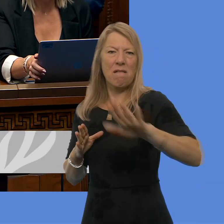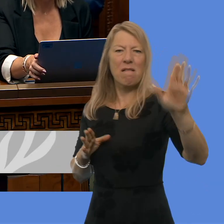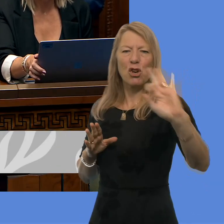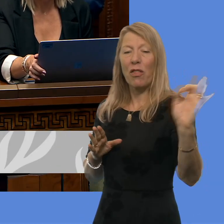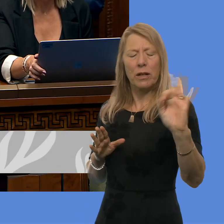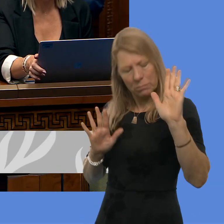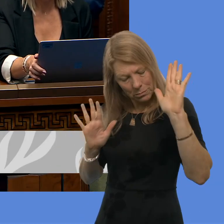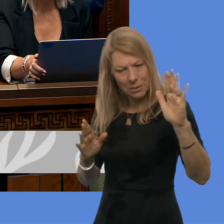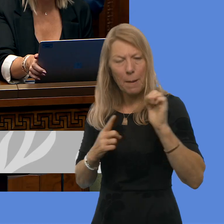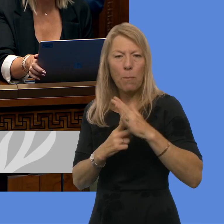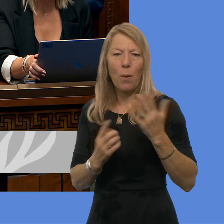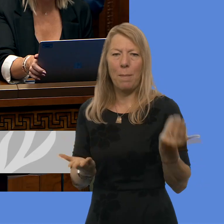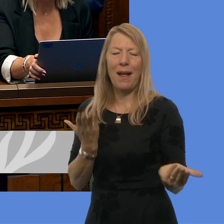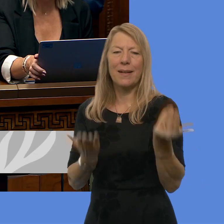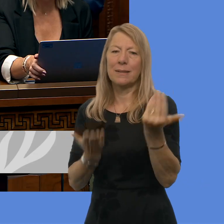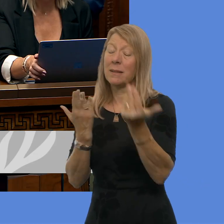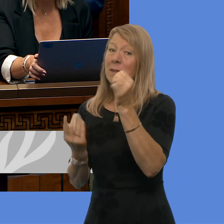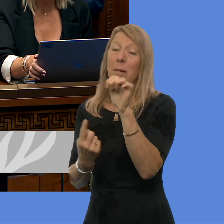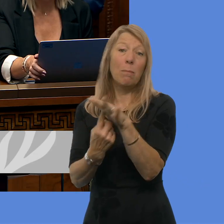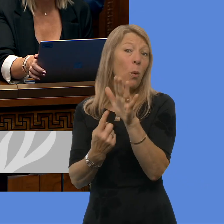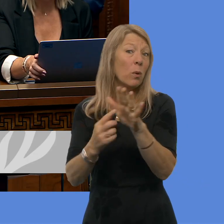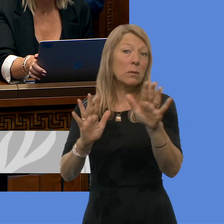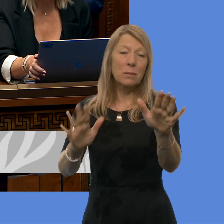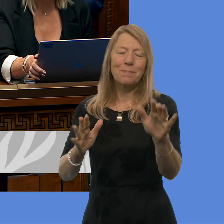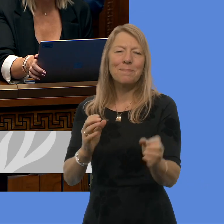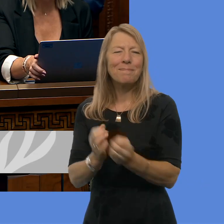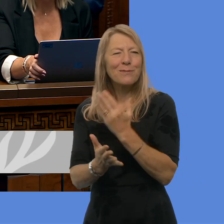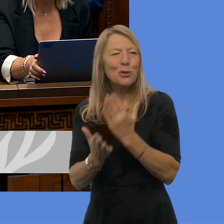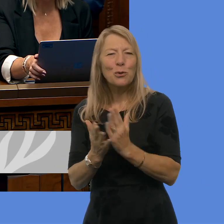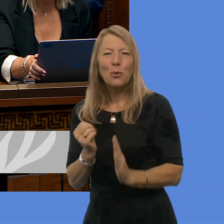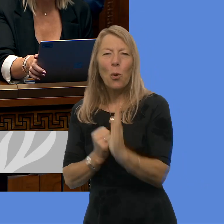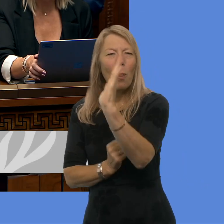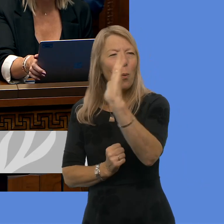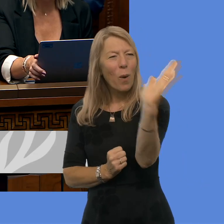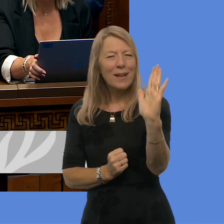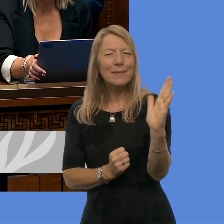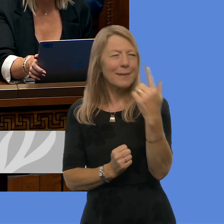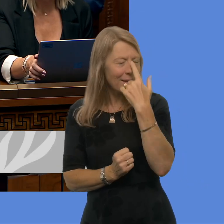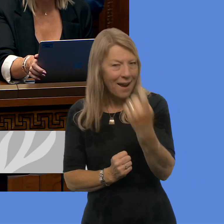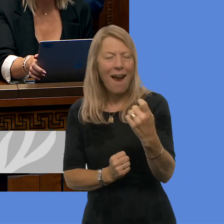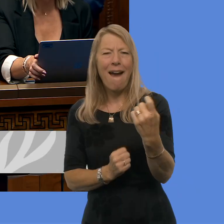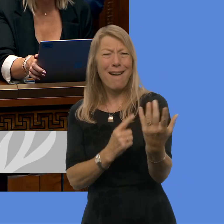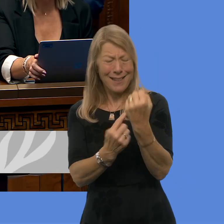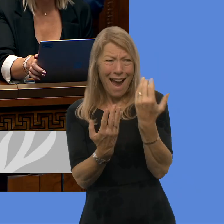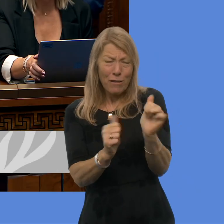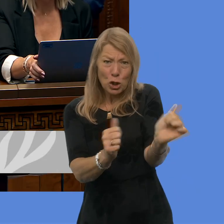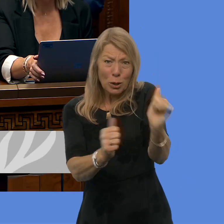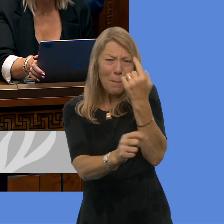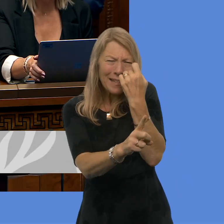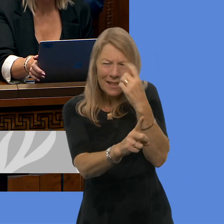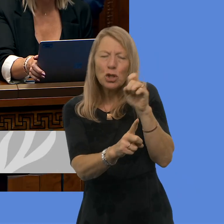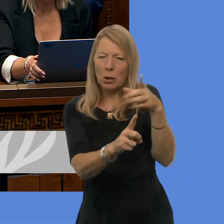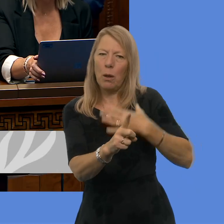deliberate approach to ensure that we do unlock the full potential of the North West, that we ensure that investment is shared across the board. And